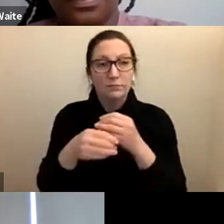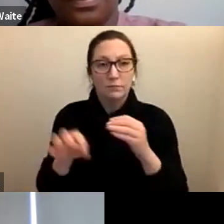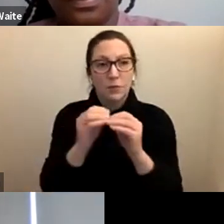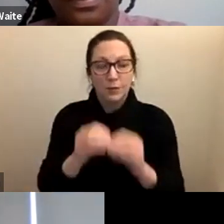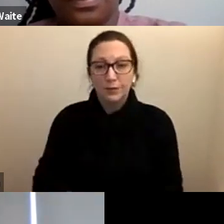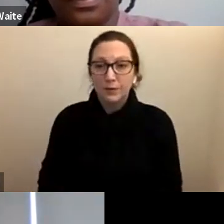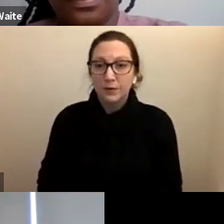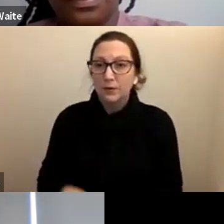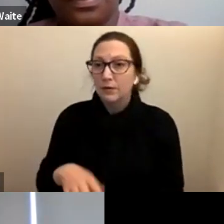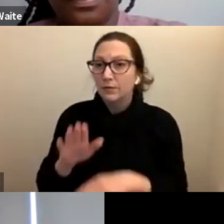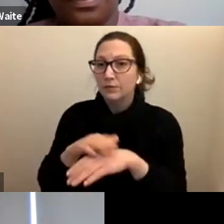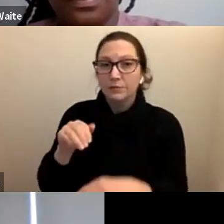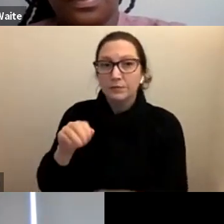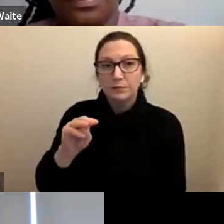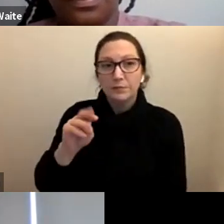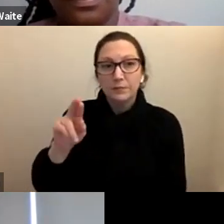Mr. Acevedo?